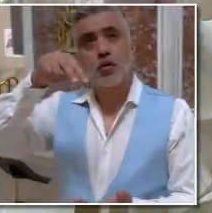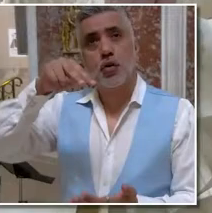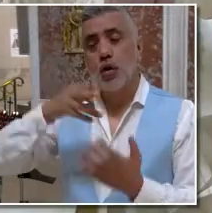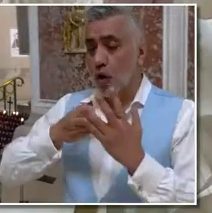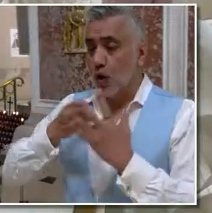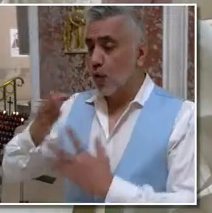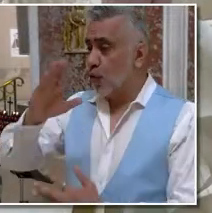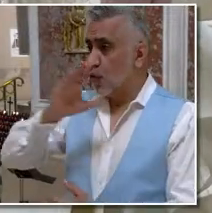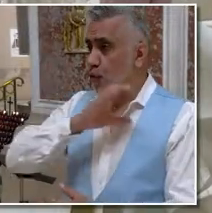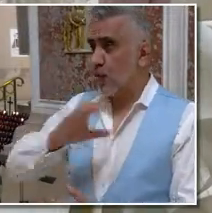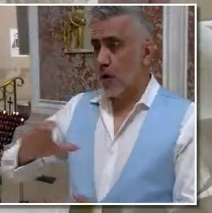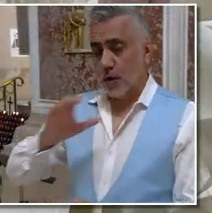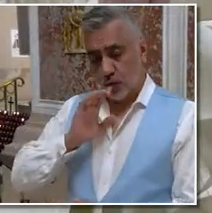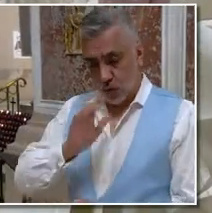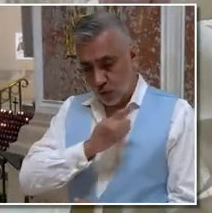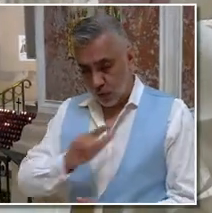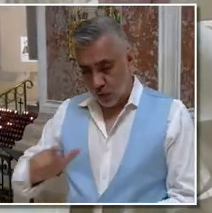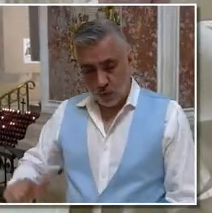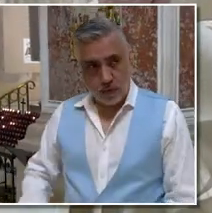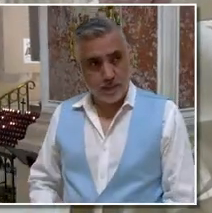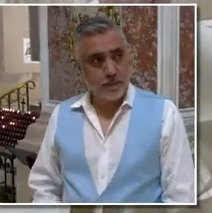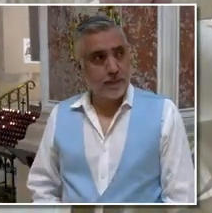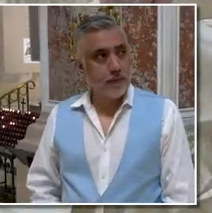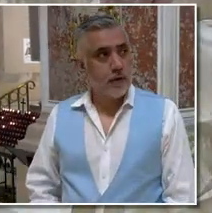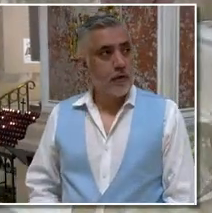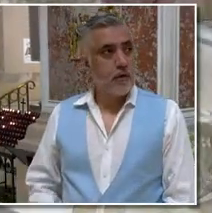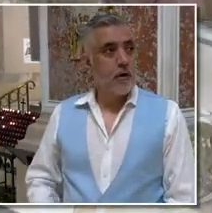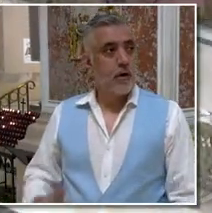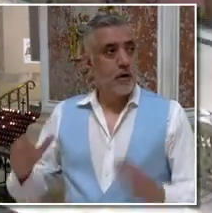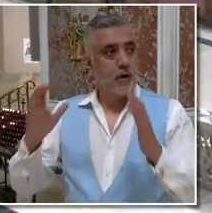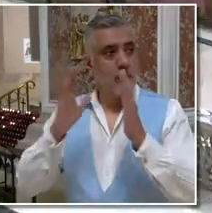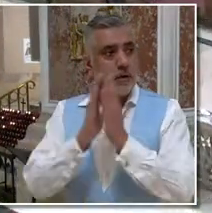through Christ our Lord.